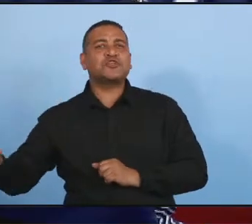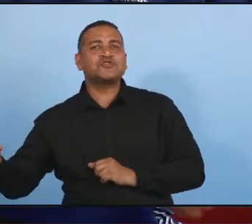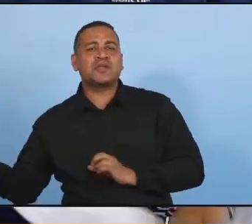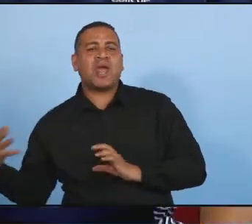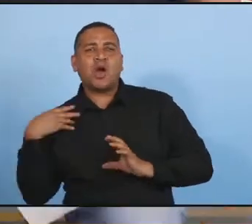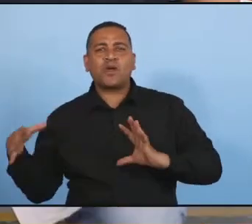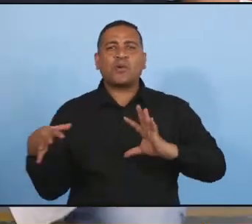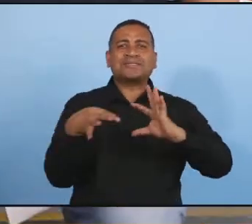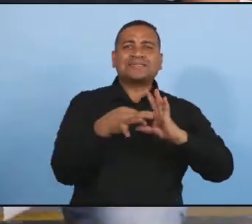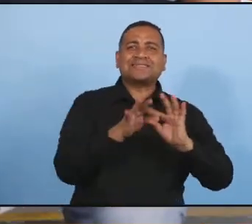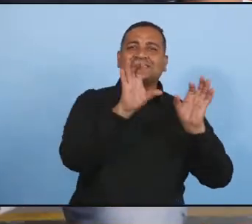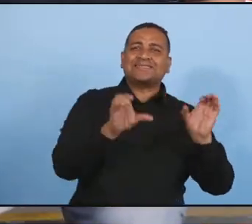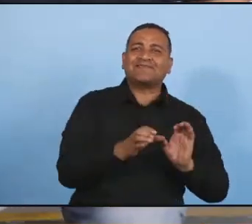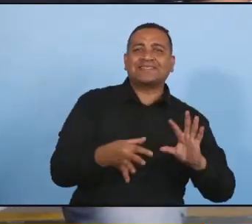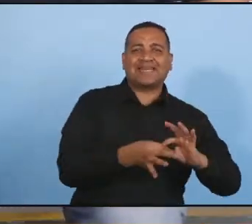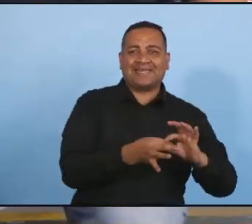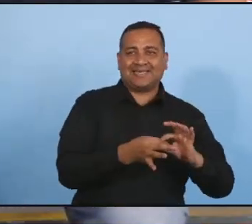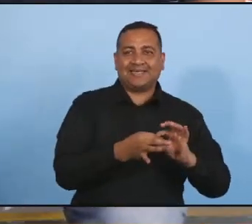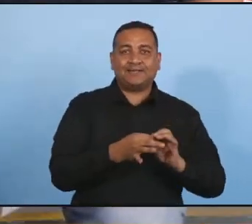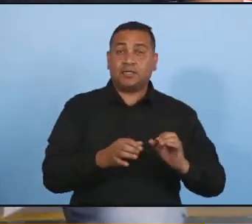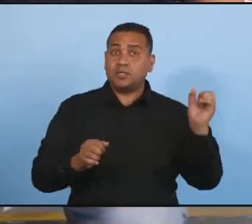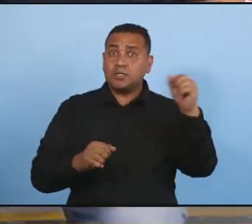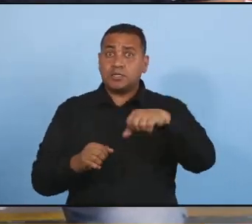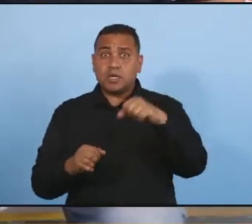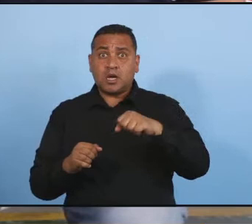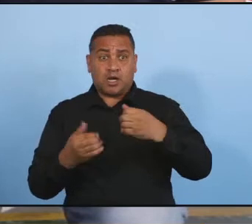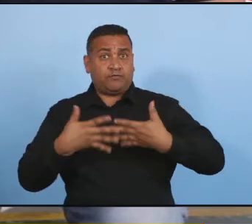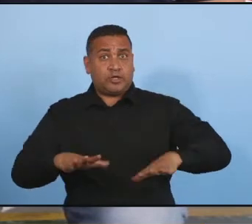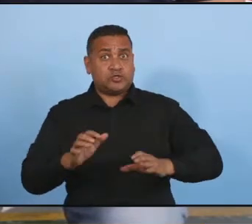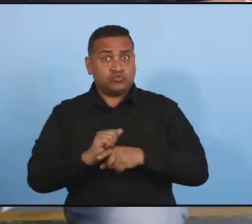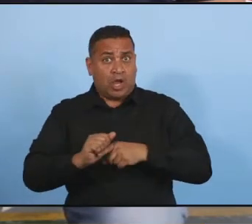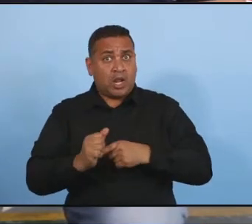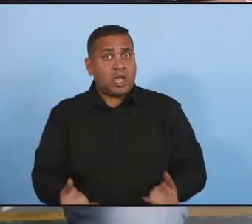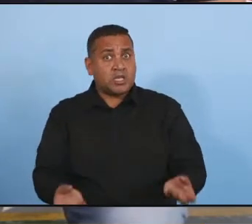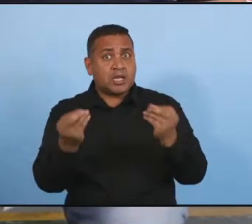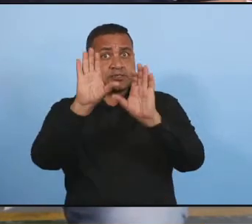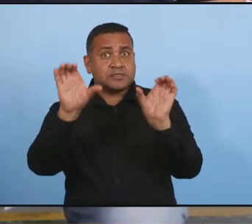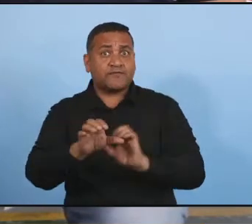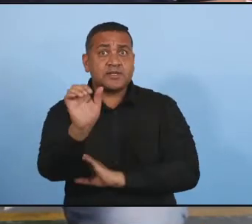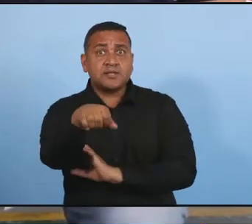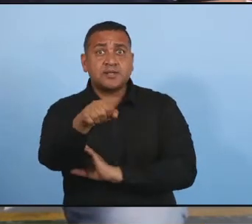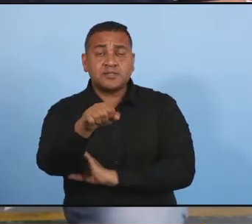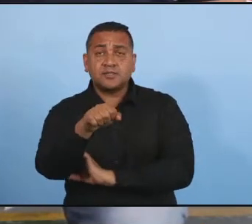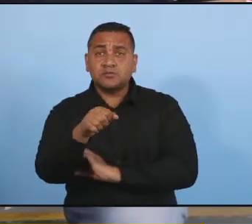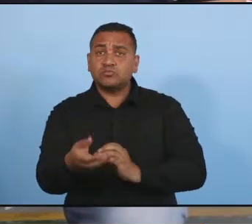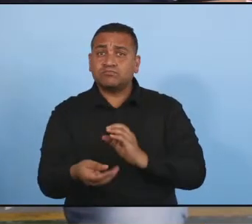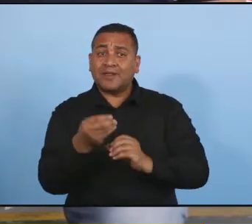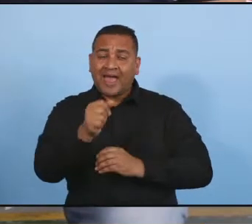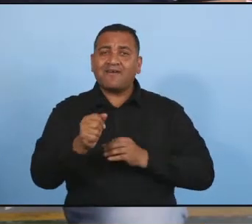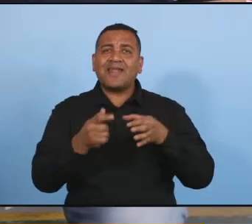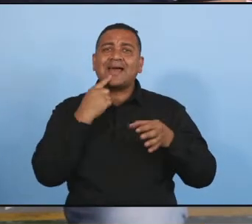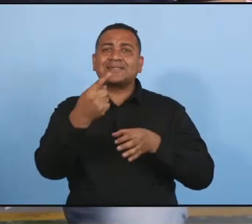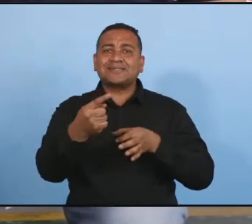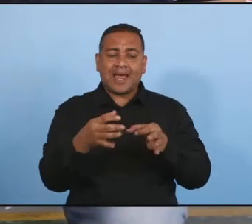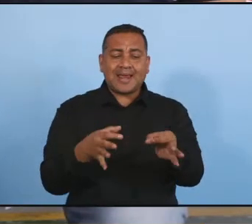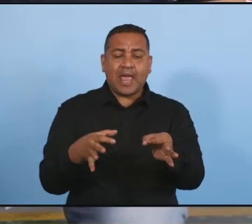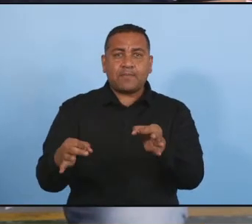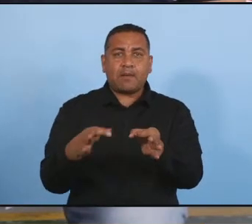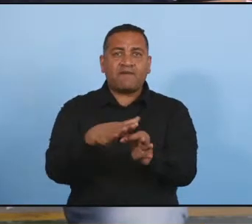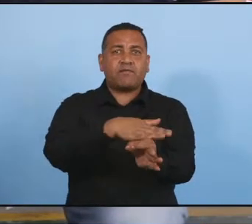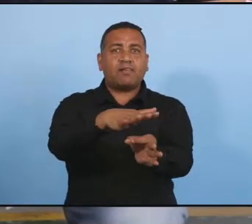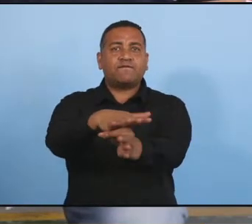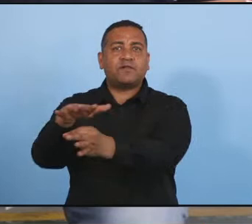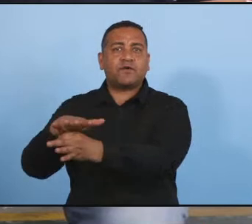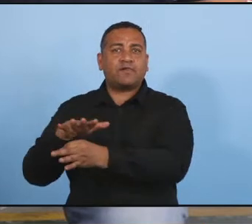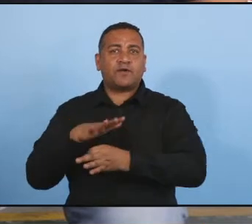Correct. When you've completed the trade test. Once you've completed. So the gaps are identified. Perhaps, you know,